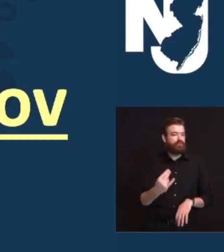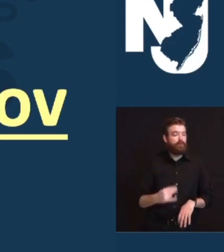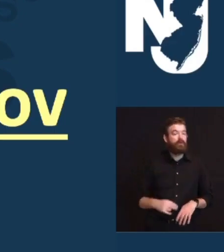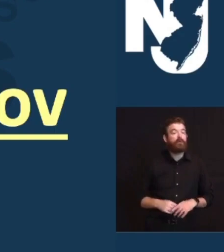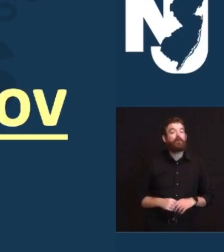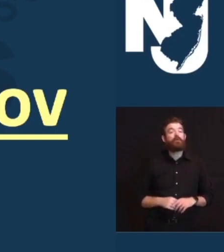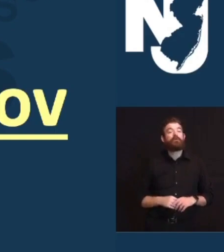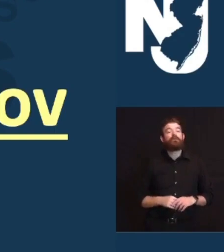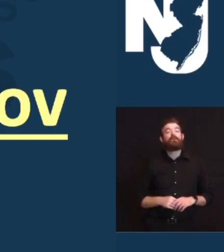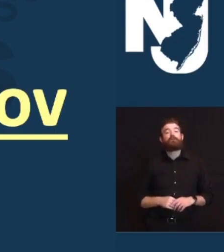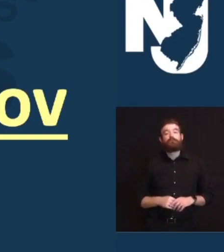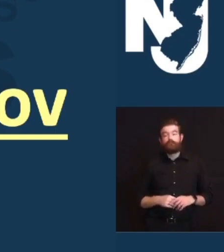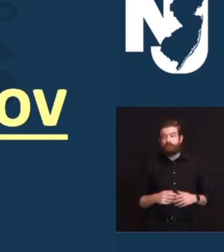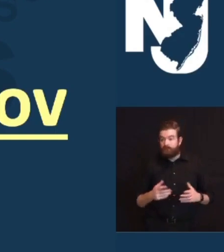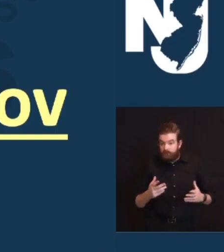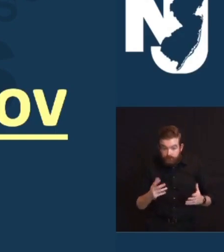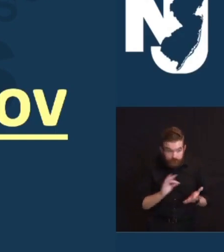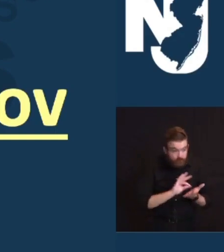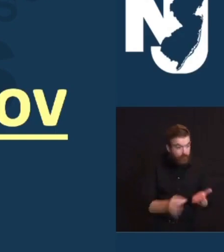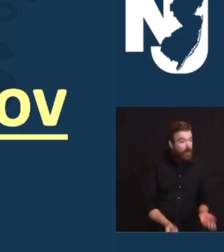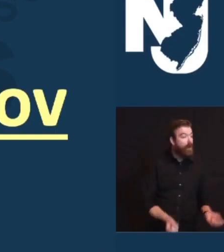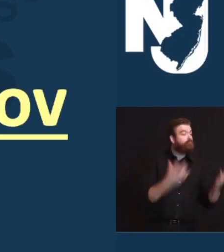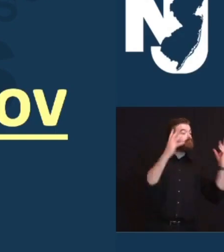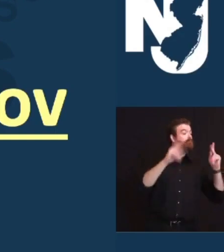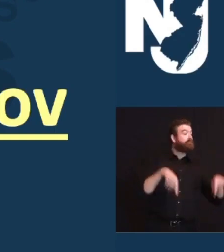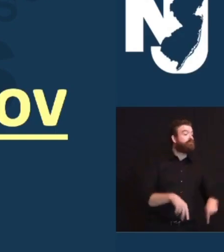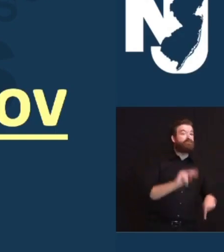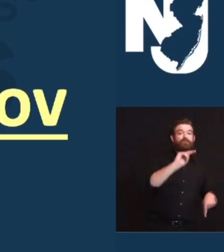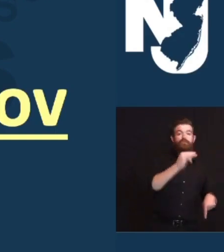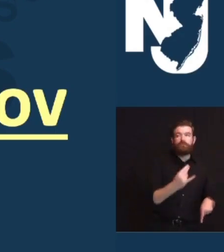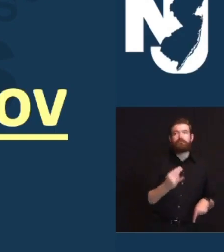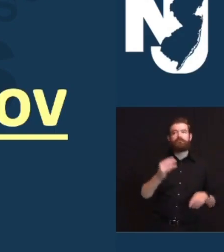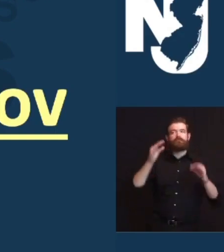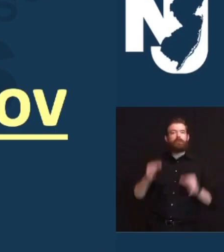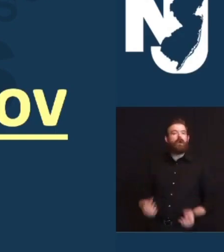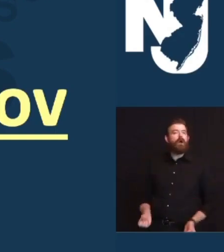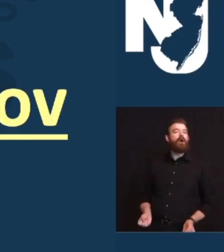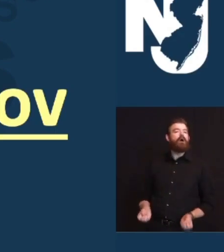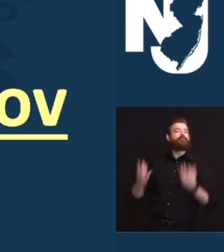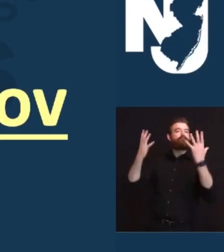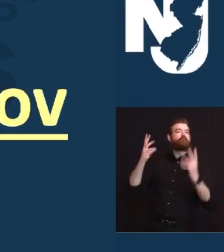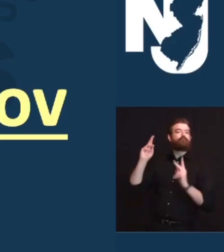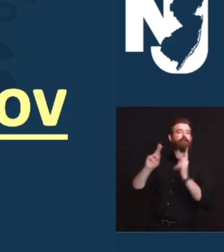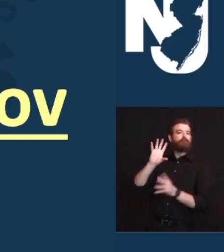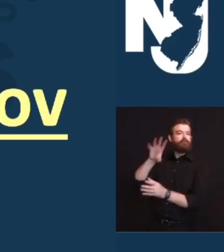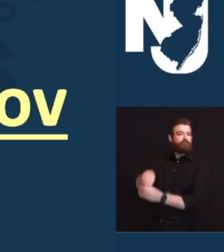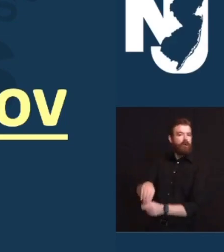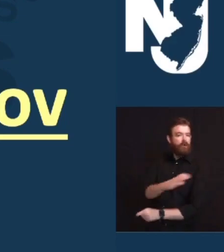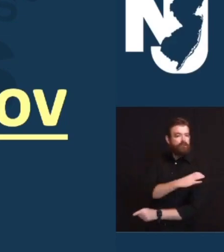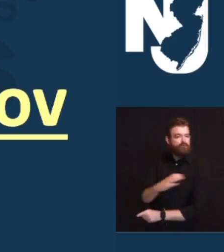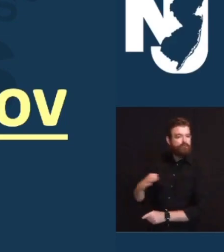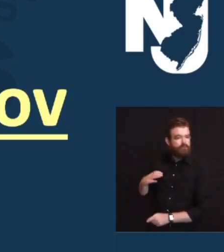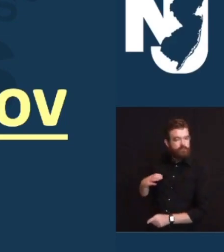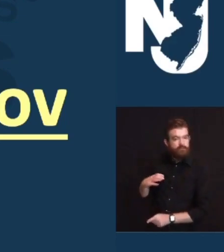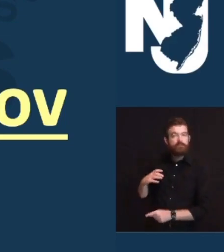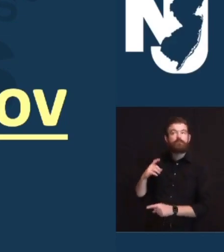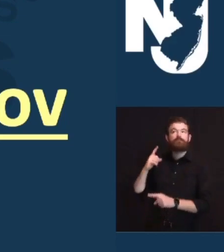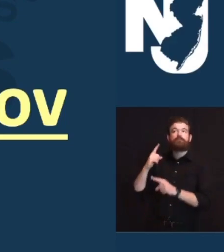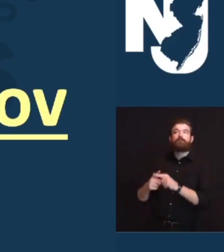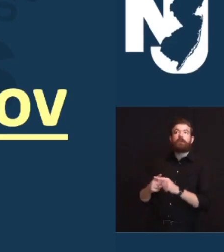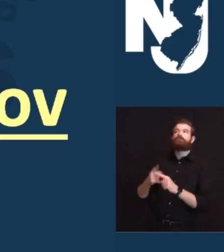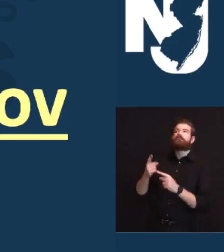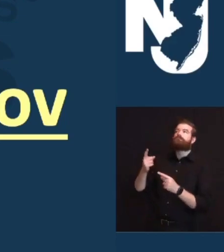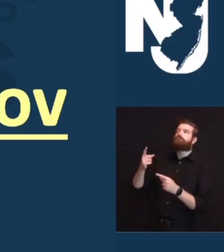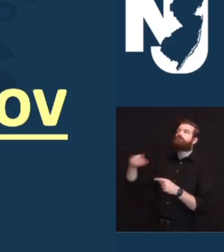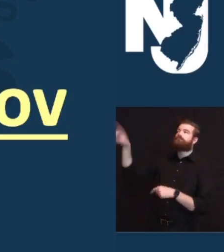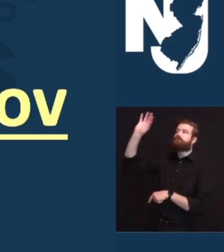our ability to receive billions of dollars in federal funds for our public schools, our healthcare networks, our transportation and